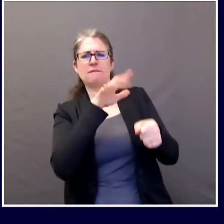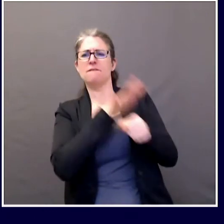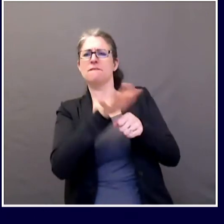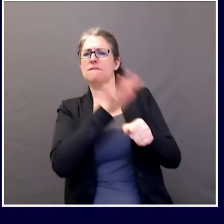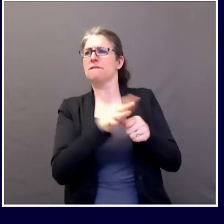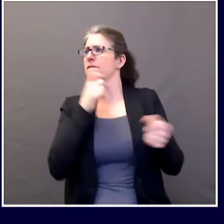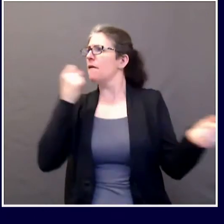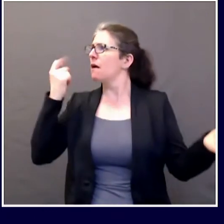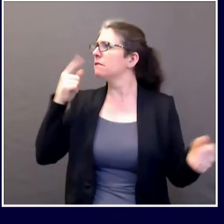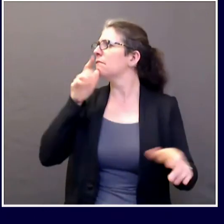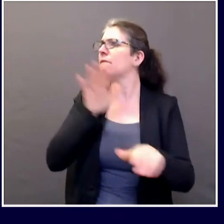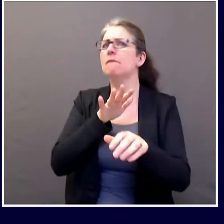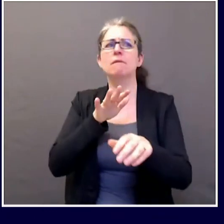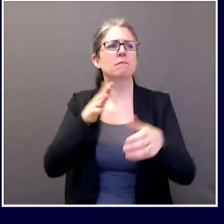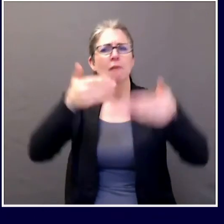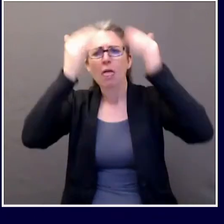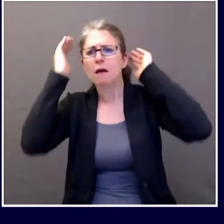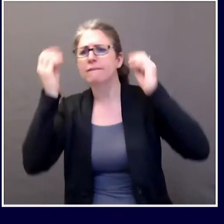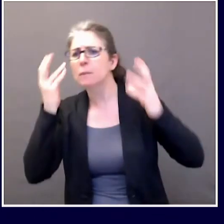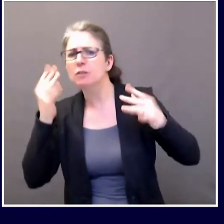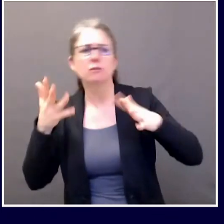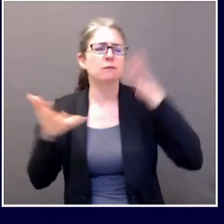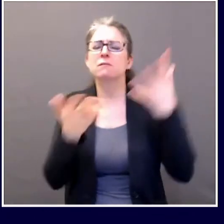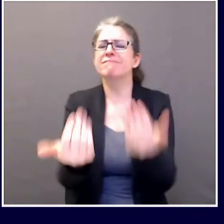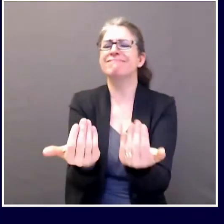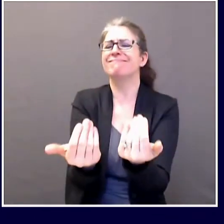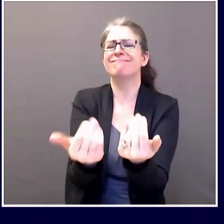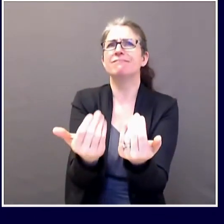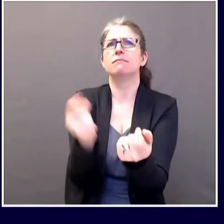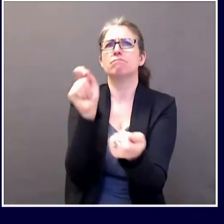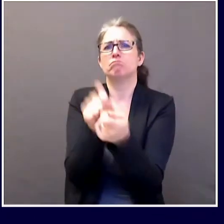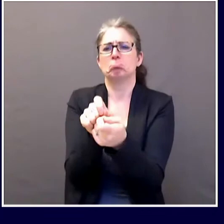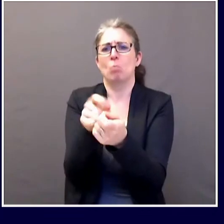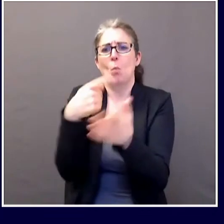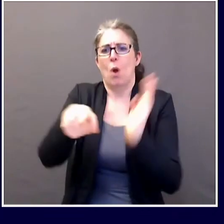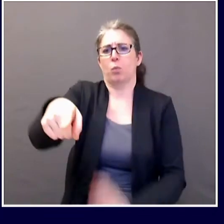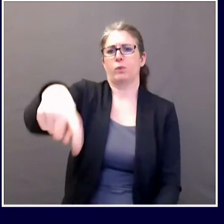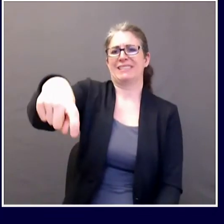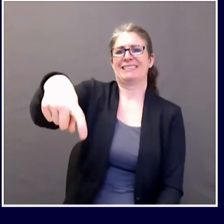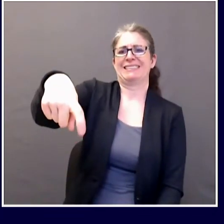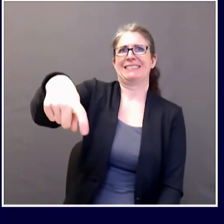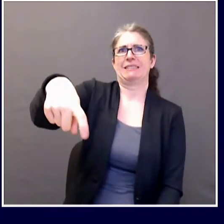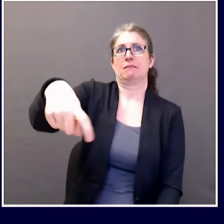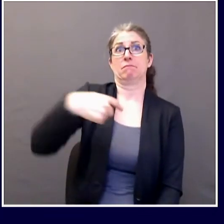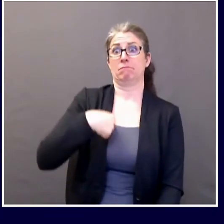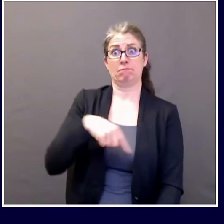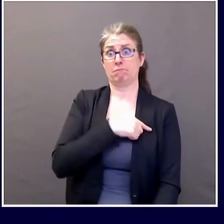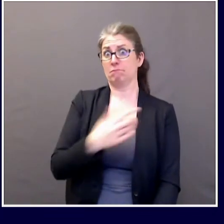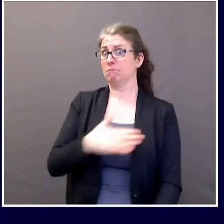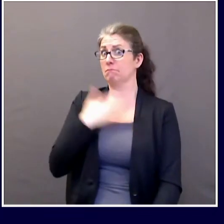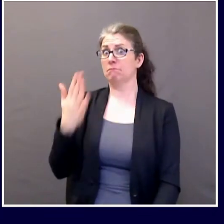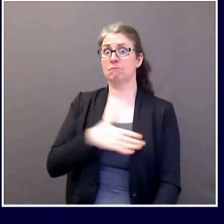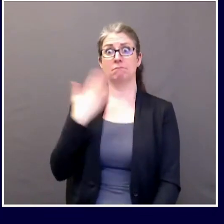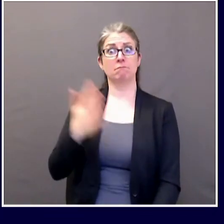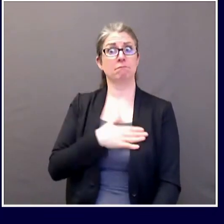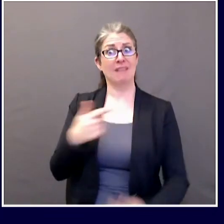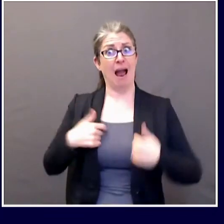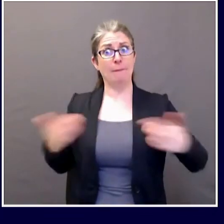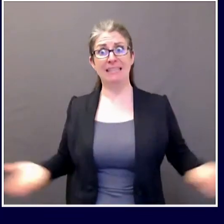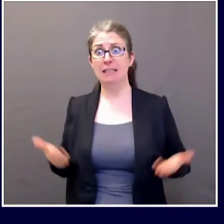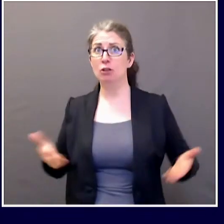of these sessions, as Patrick once called it, a monologue, all of these sessions that we do are direct and